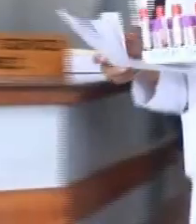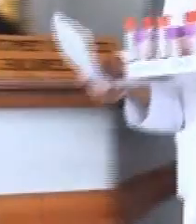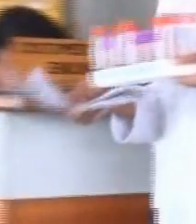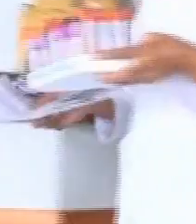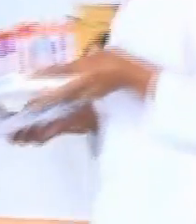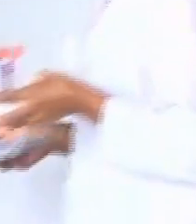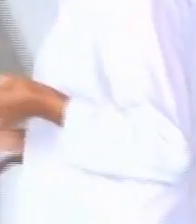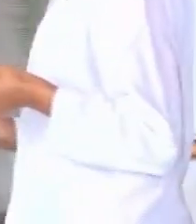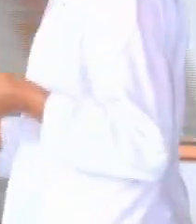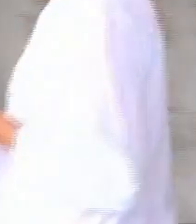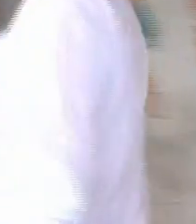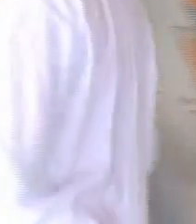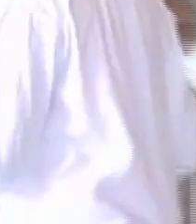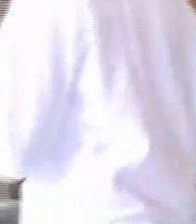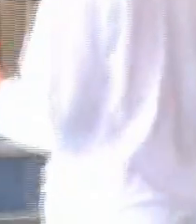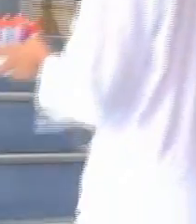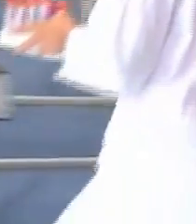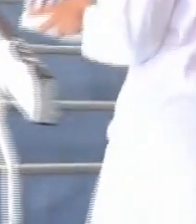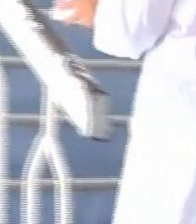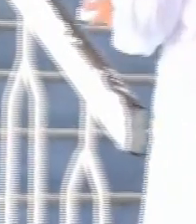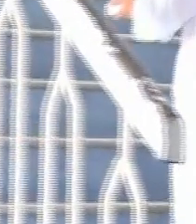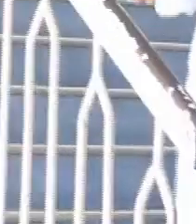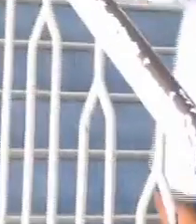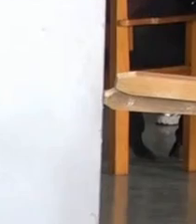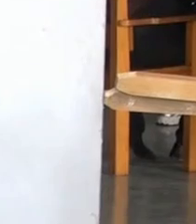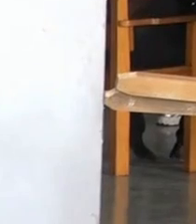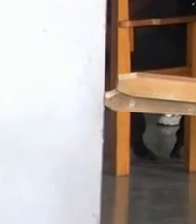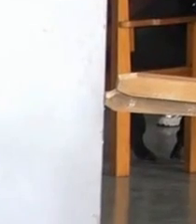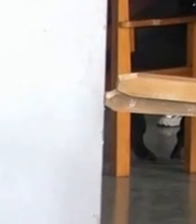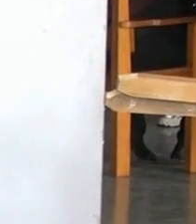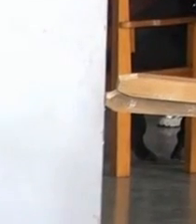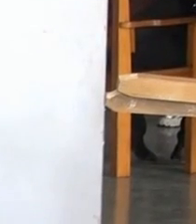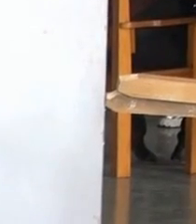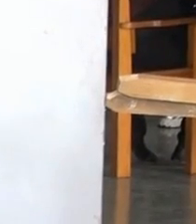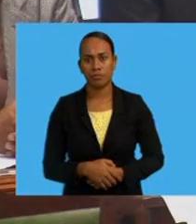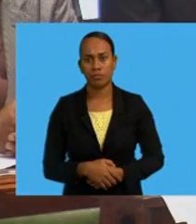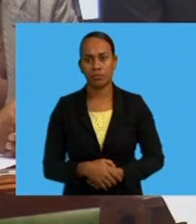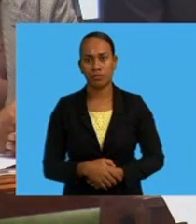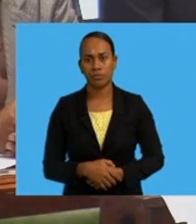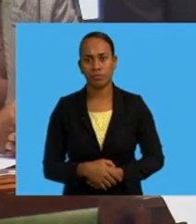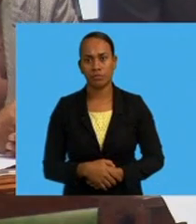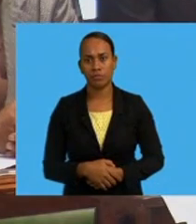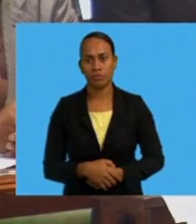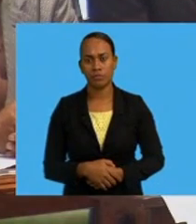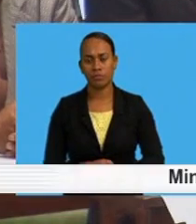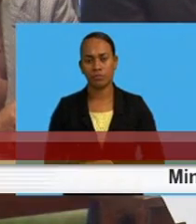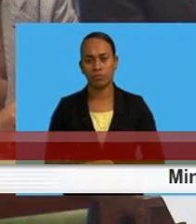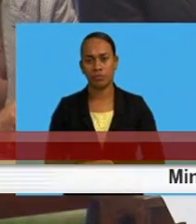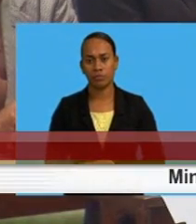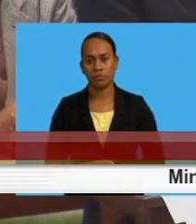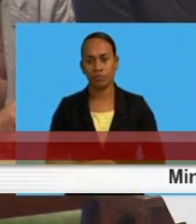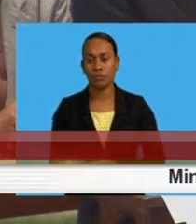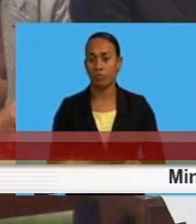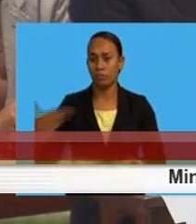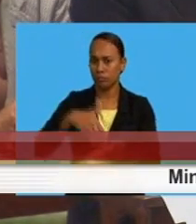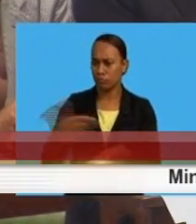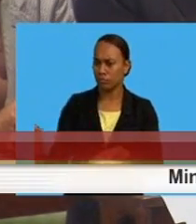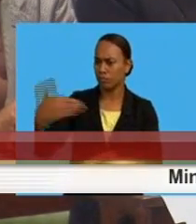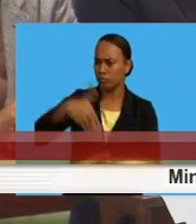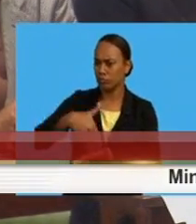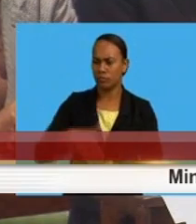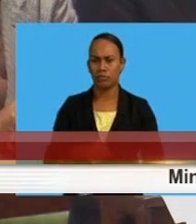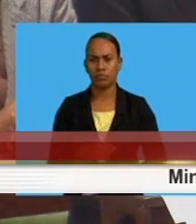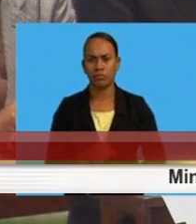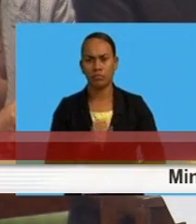will be recruited to help provide efficient and effective medical services. Recruitment of additional staff means we will be able to